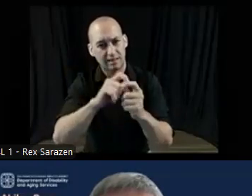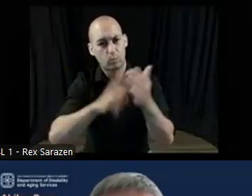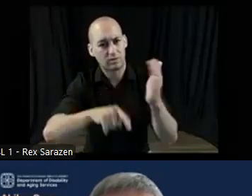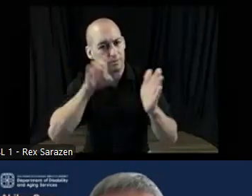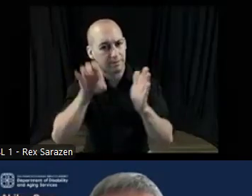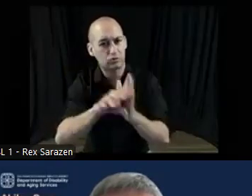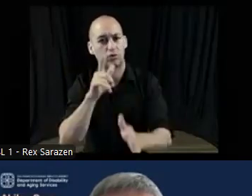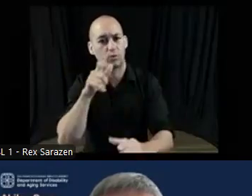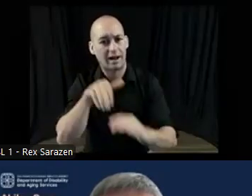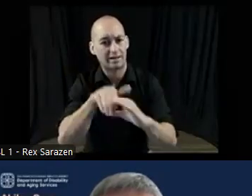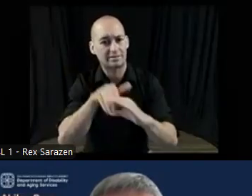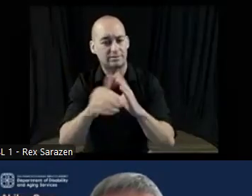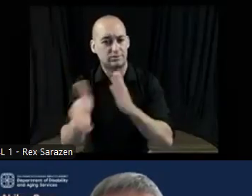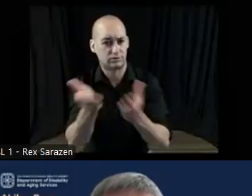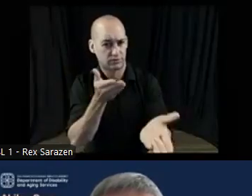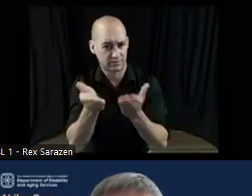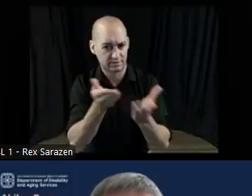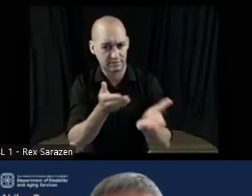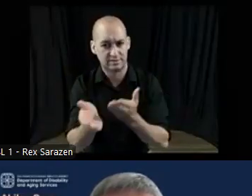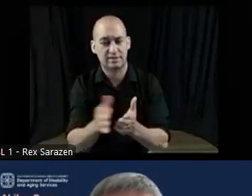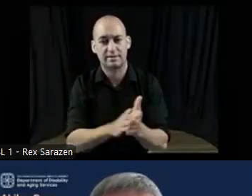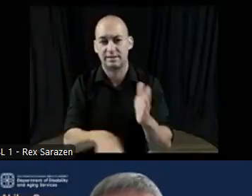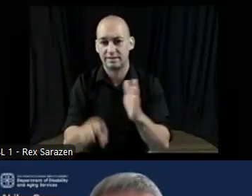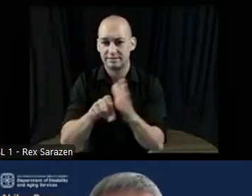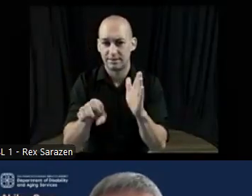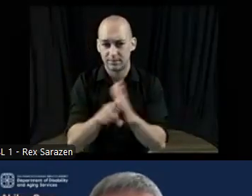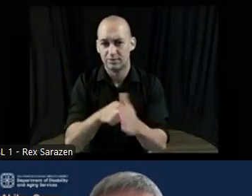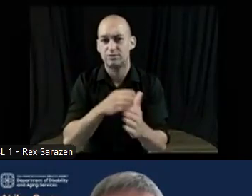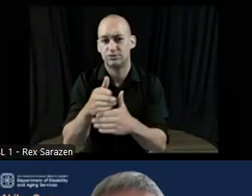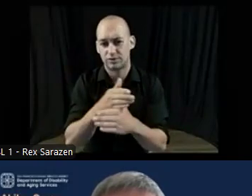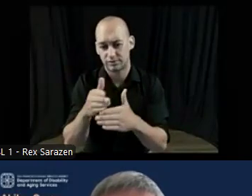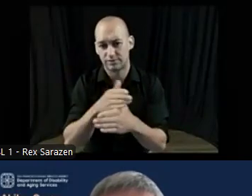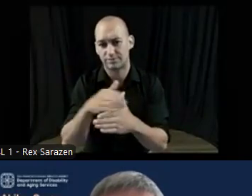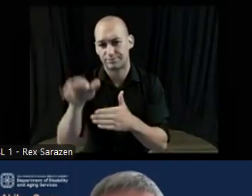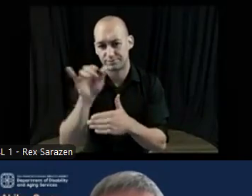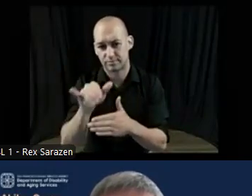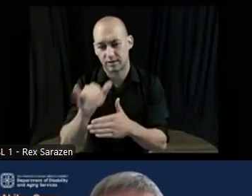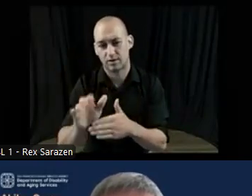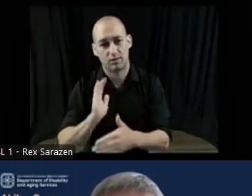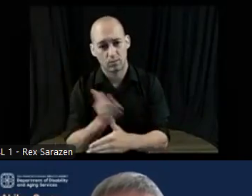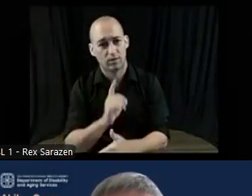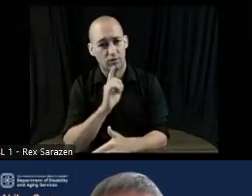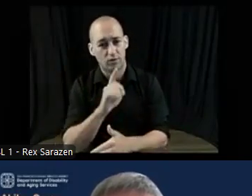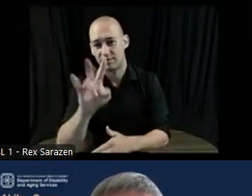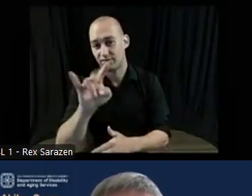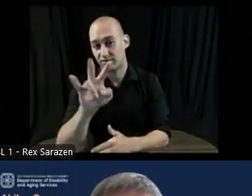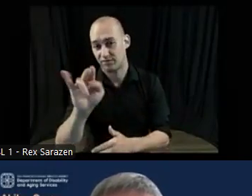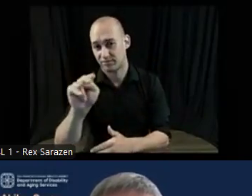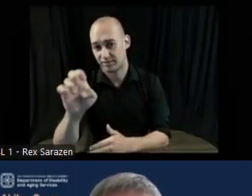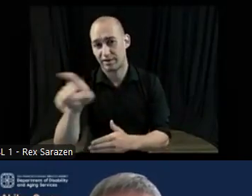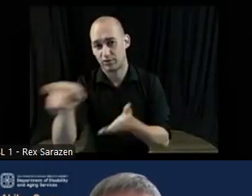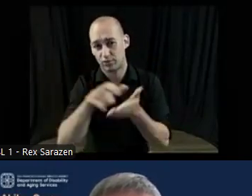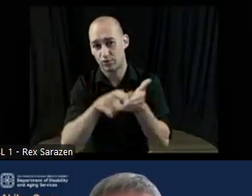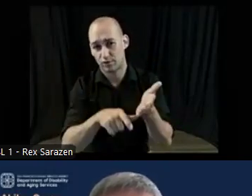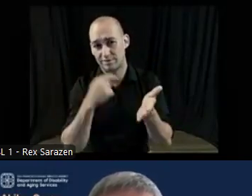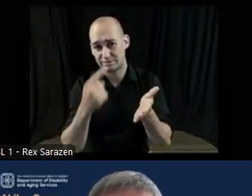accessed the service. And anecdotally, I can share that we really are, as Vivian's article so acutely notes, trying